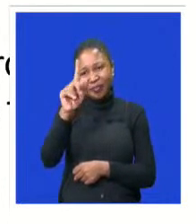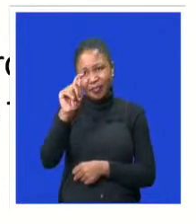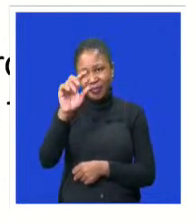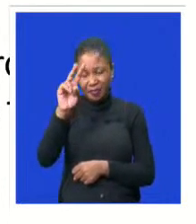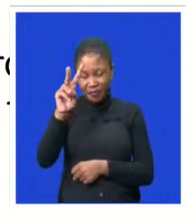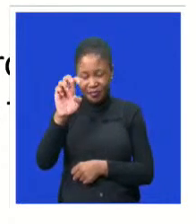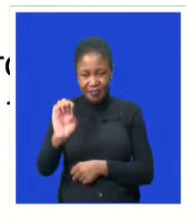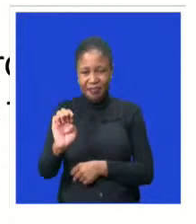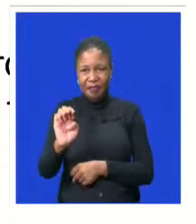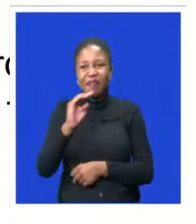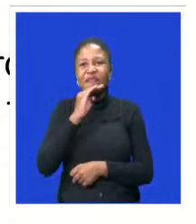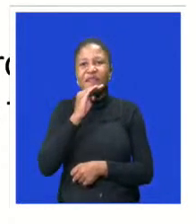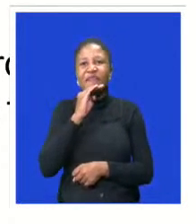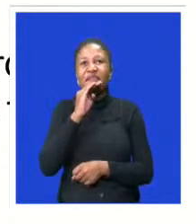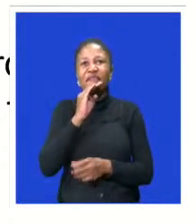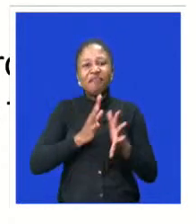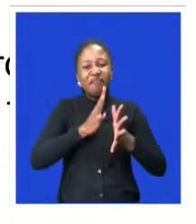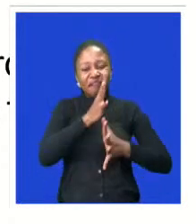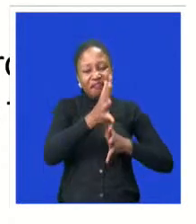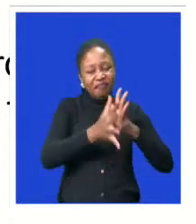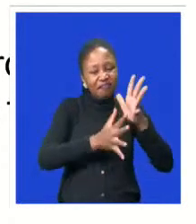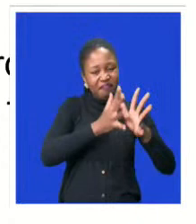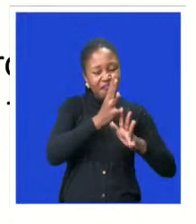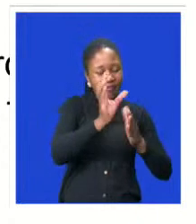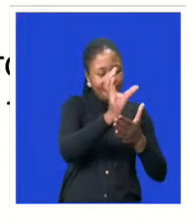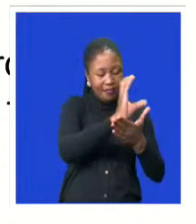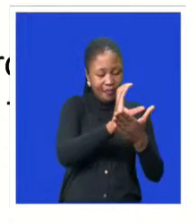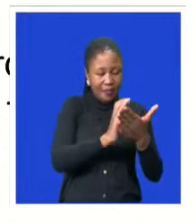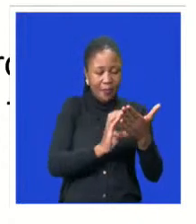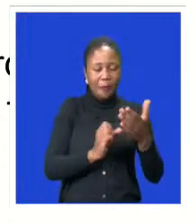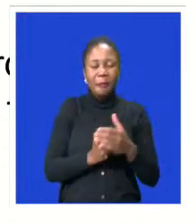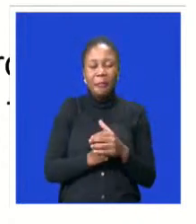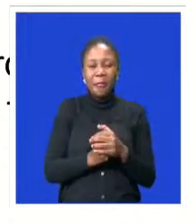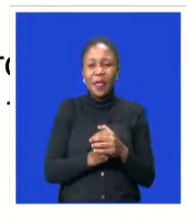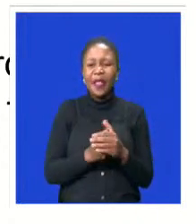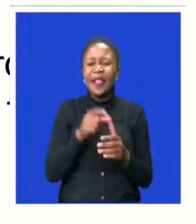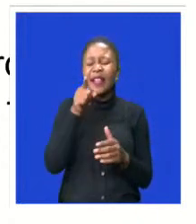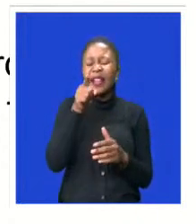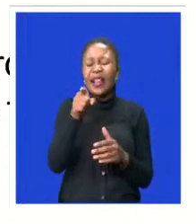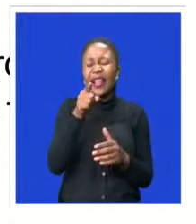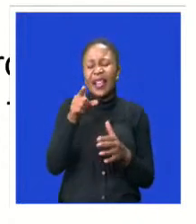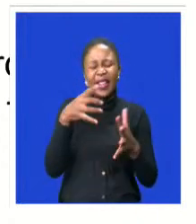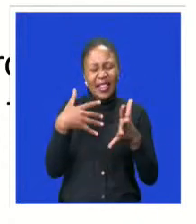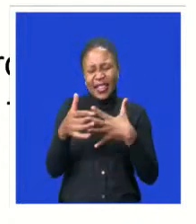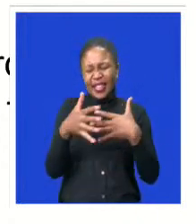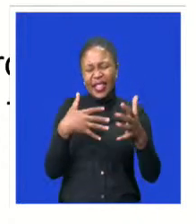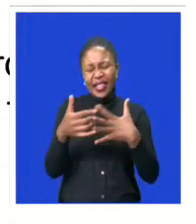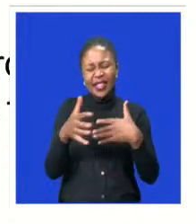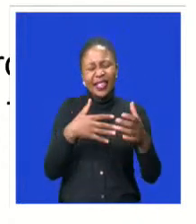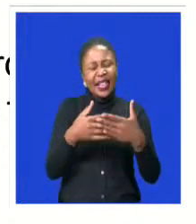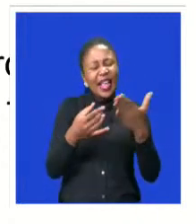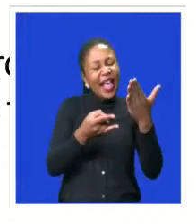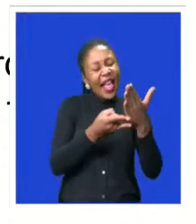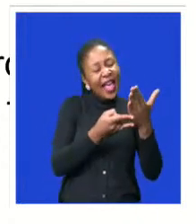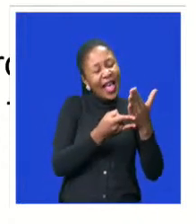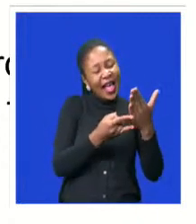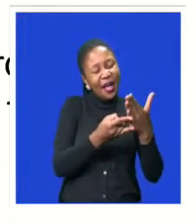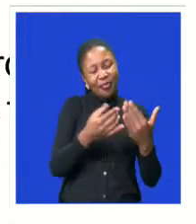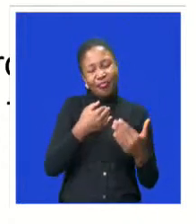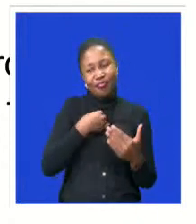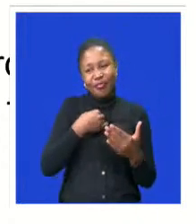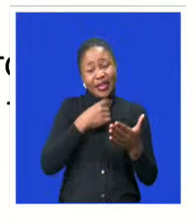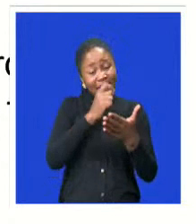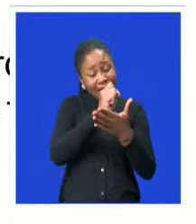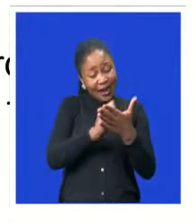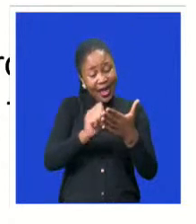the materials that we usually use to help us to be able to write in the near future, which